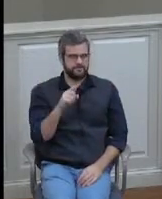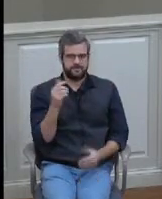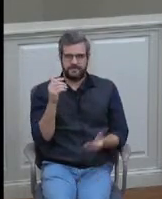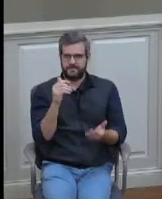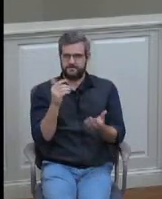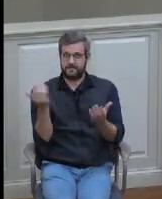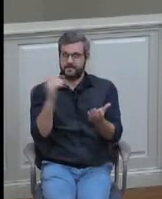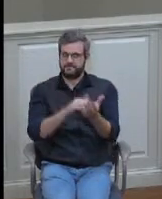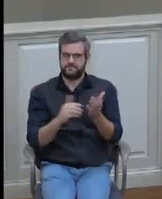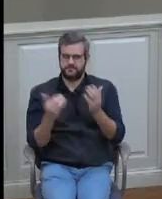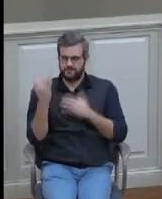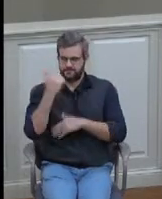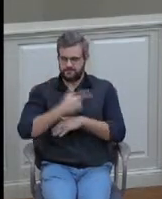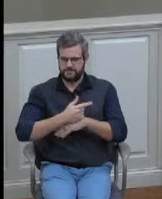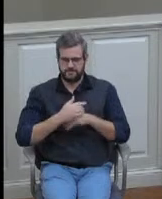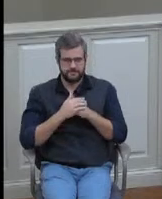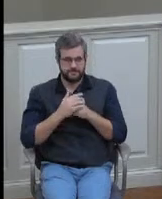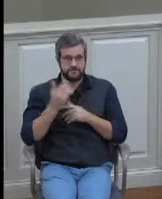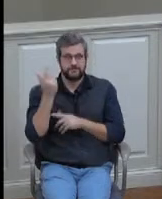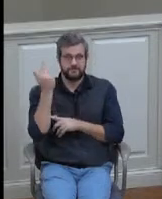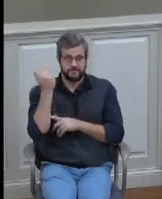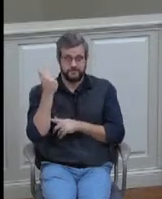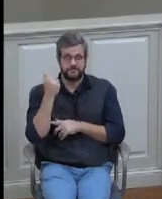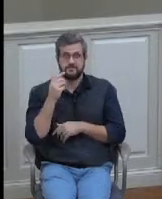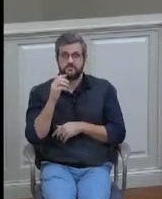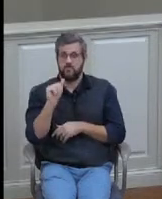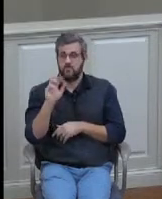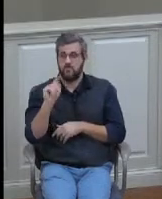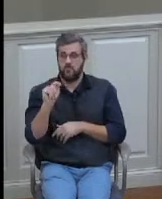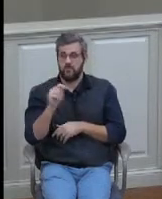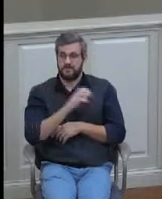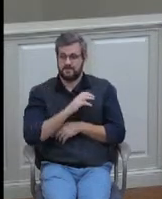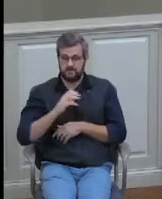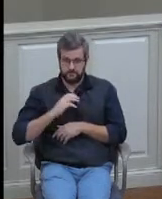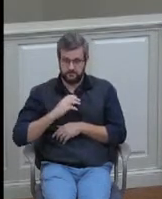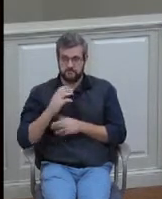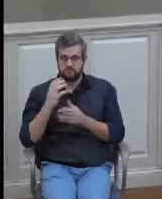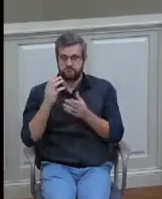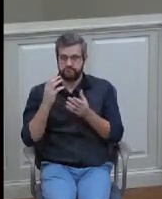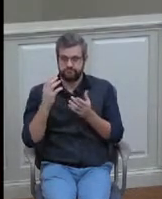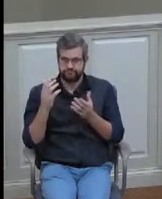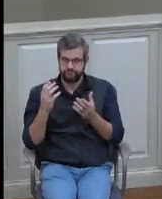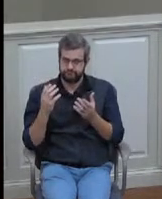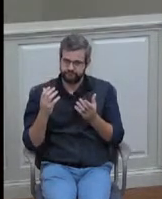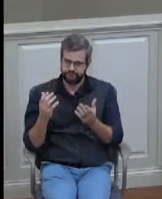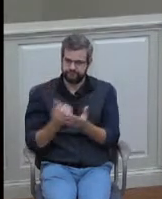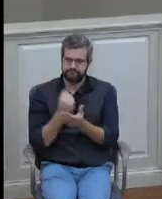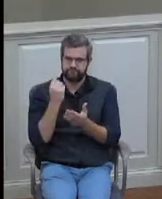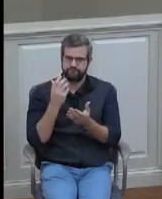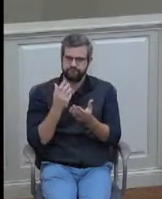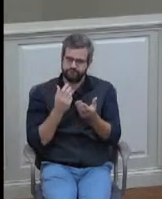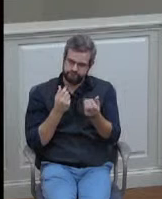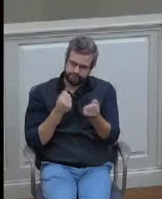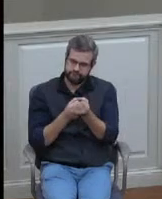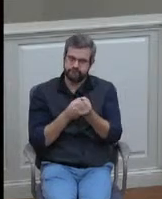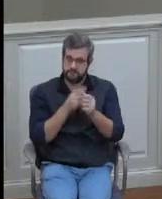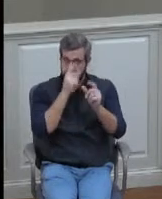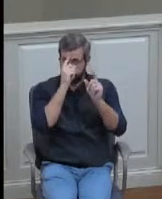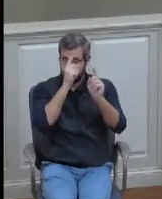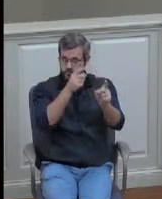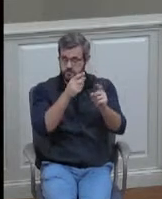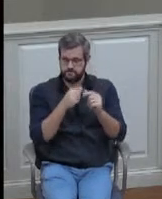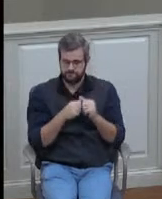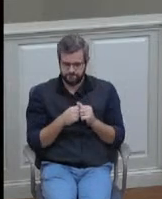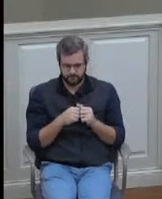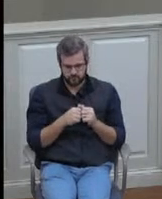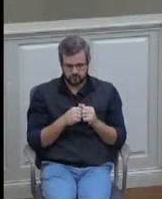today. Last year, the Arts Commission took the opportunity to reaffirm its mission.